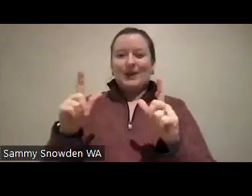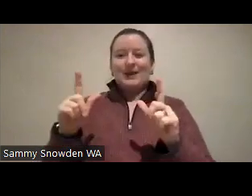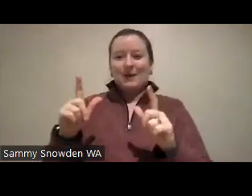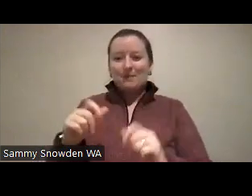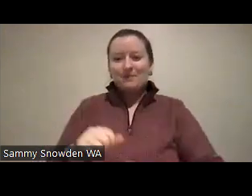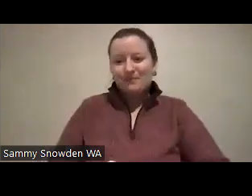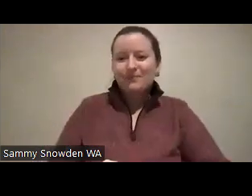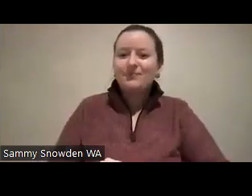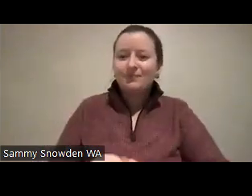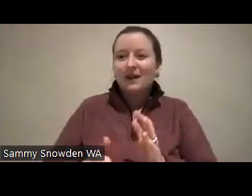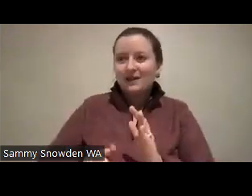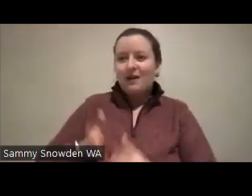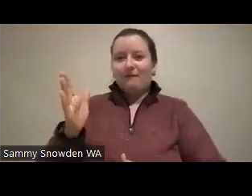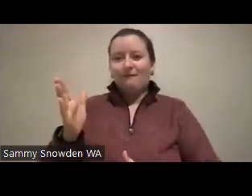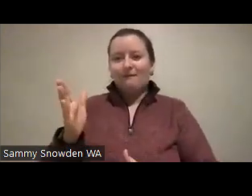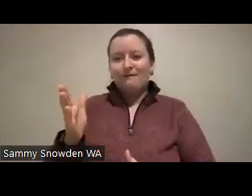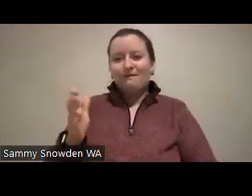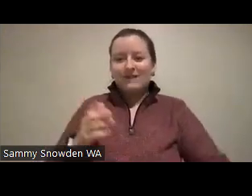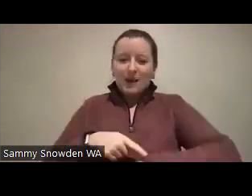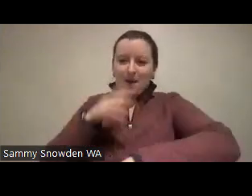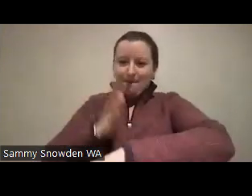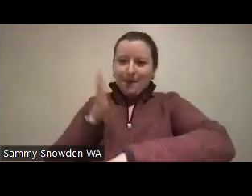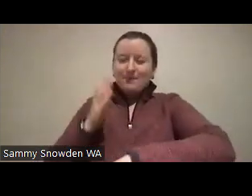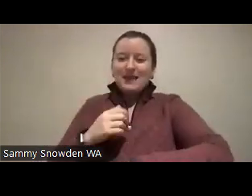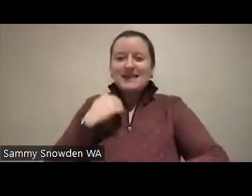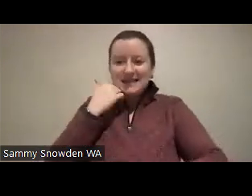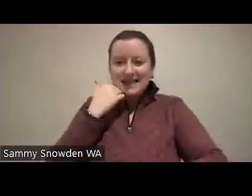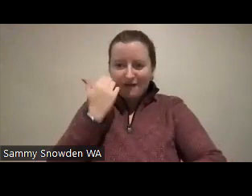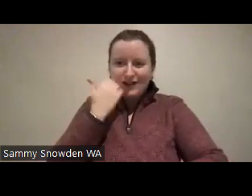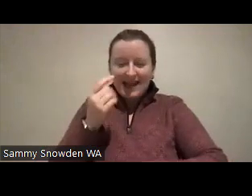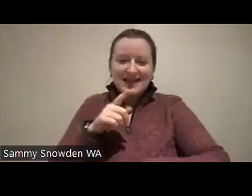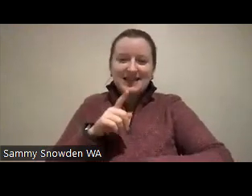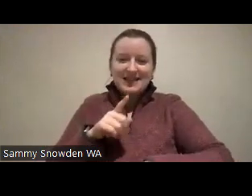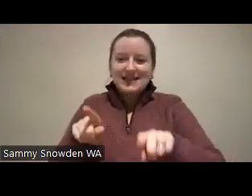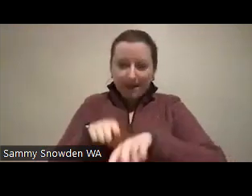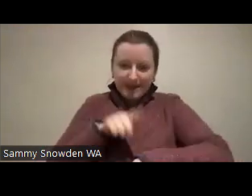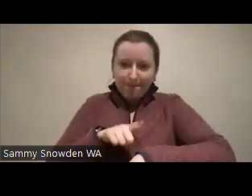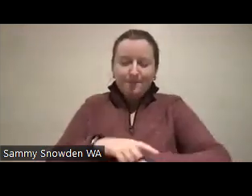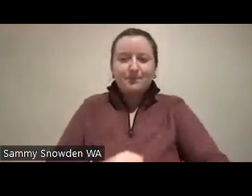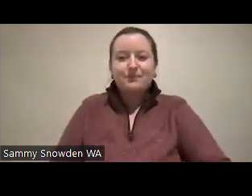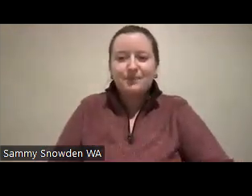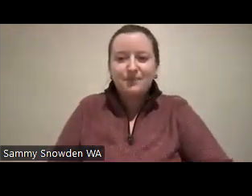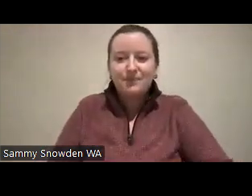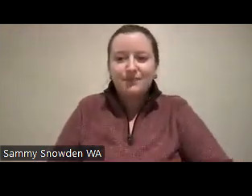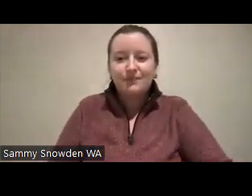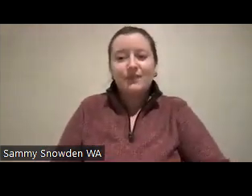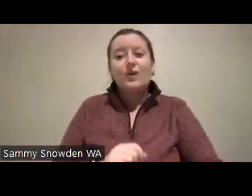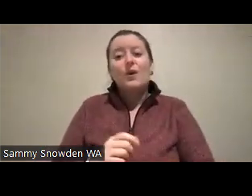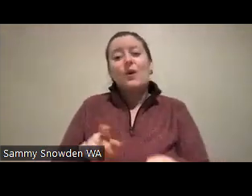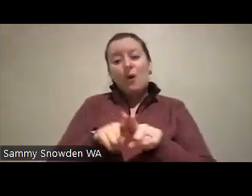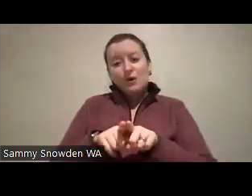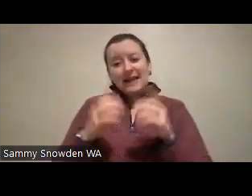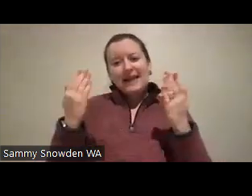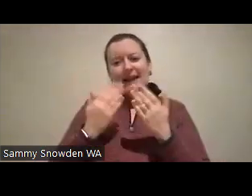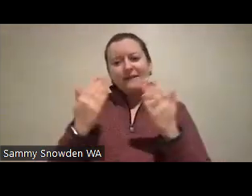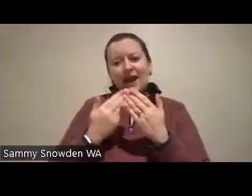bedroom. Maybe they are so busy doing jobs and things in the home right up to bedtime, and then they expect to be